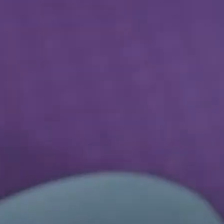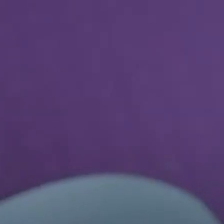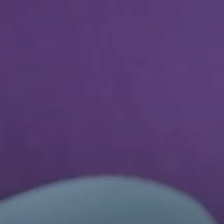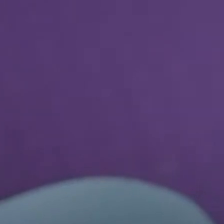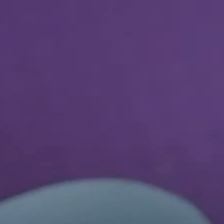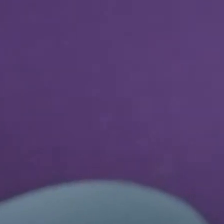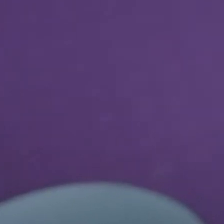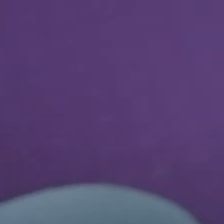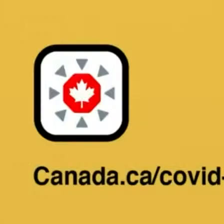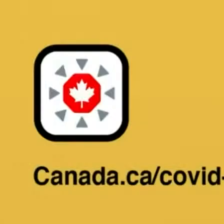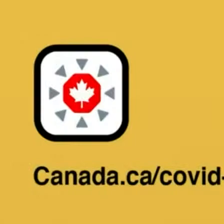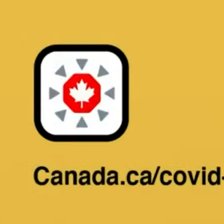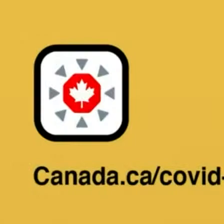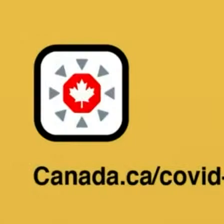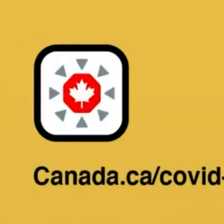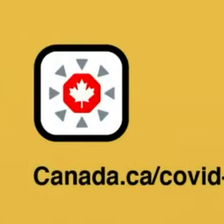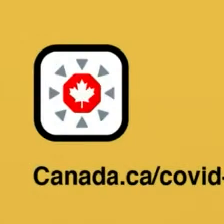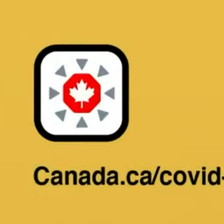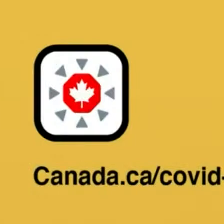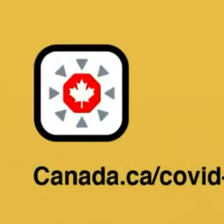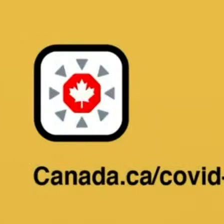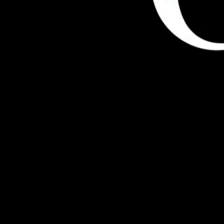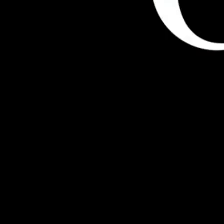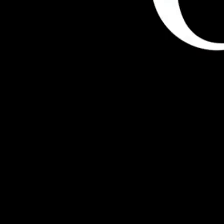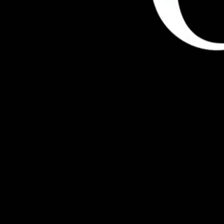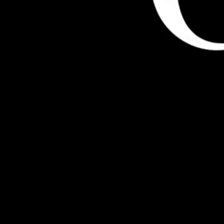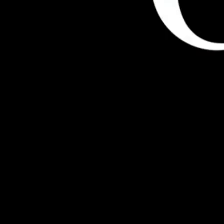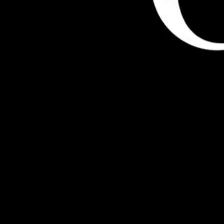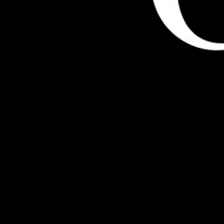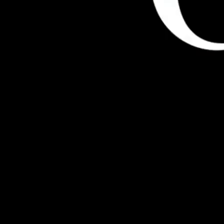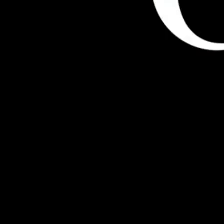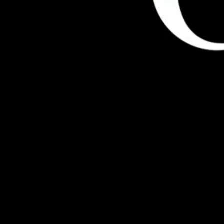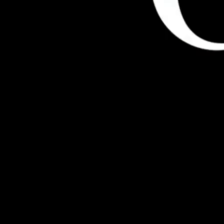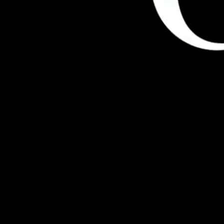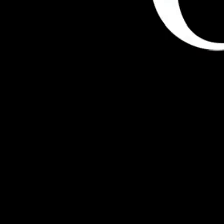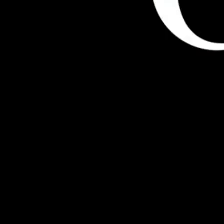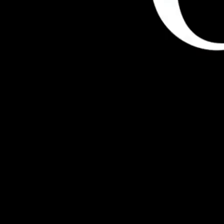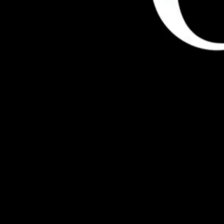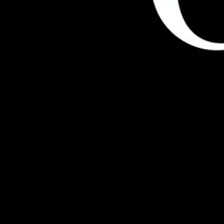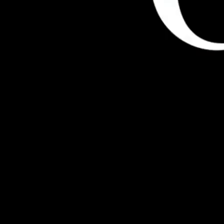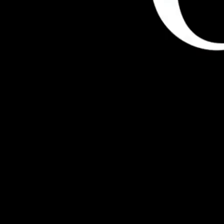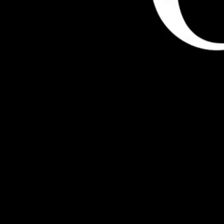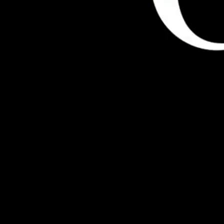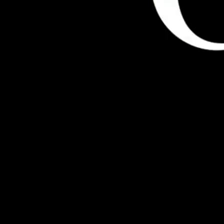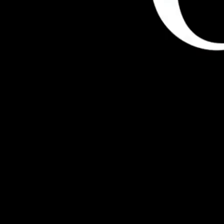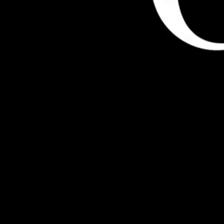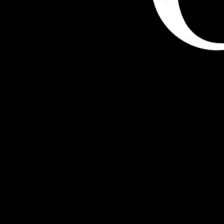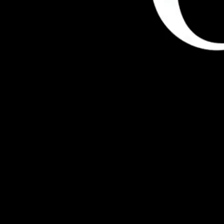Phew, close call. Help break the chain of infection. A message from the Government of Canada.